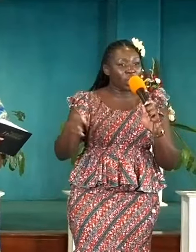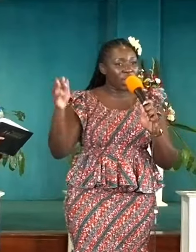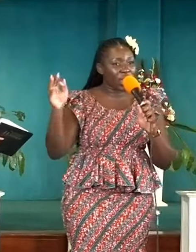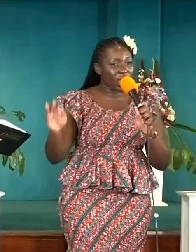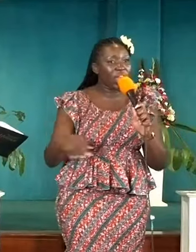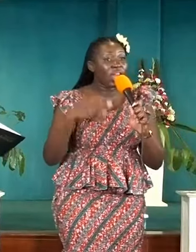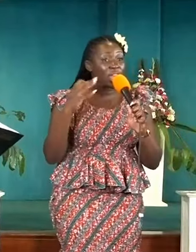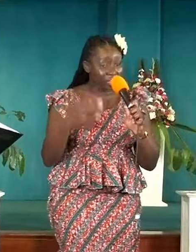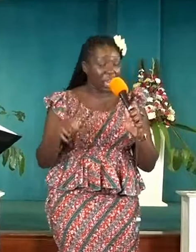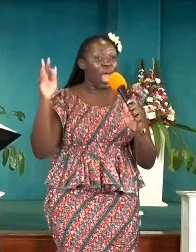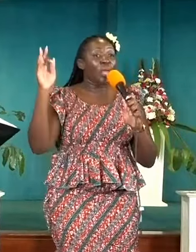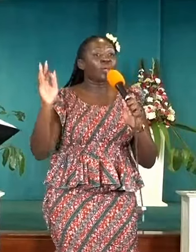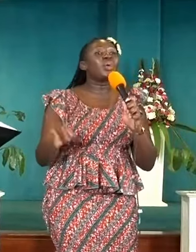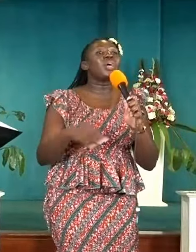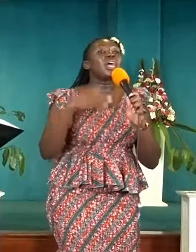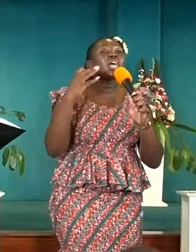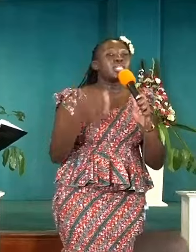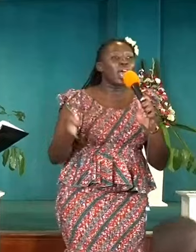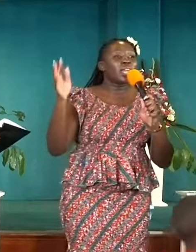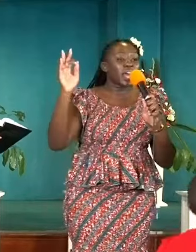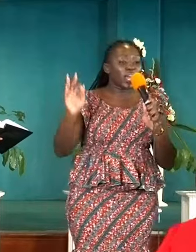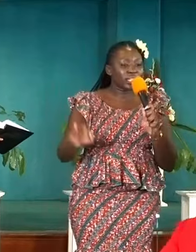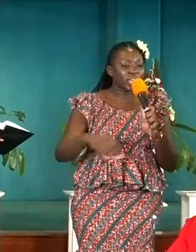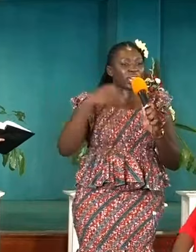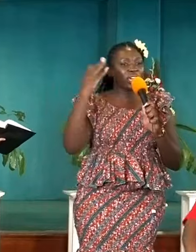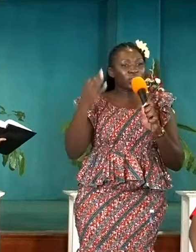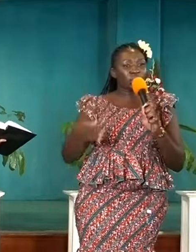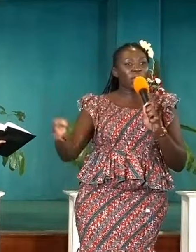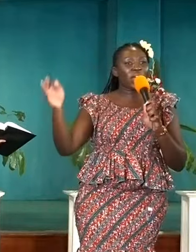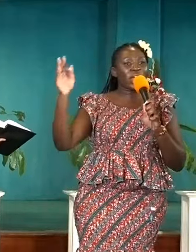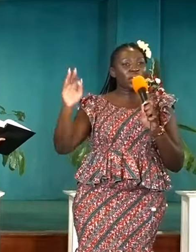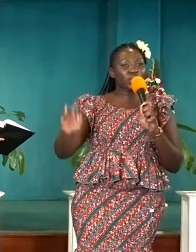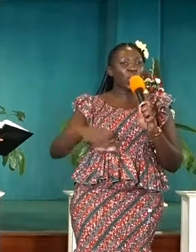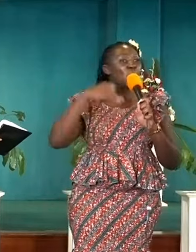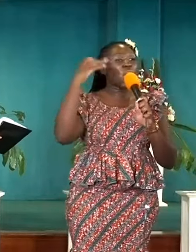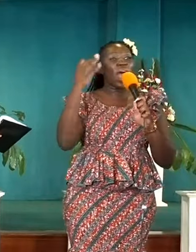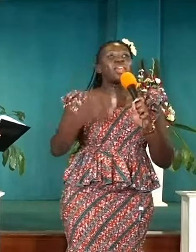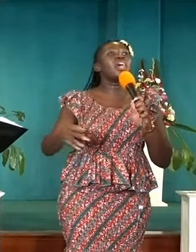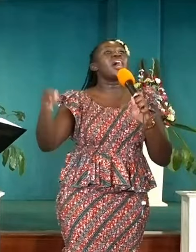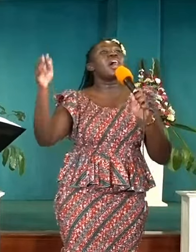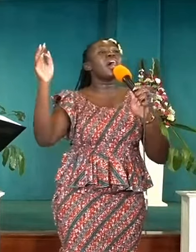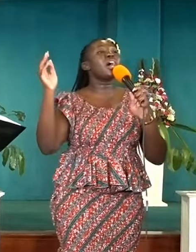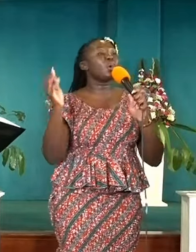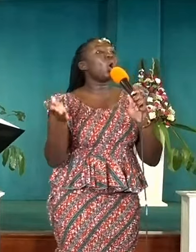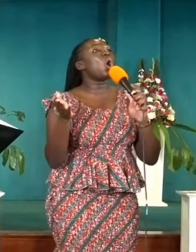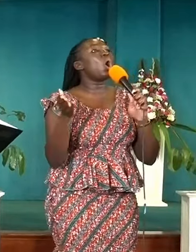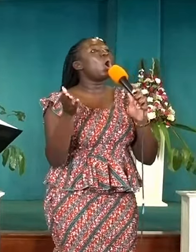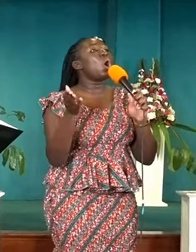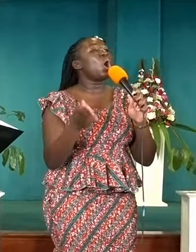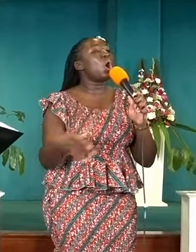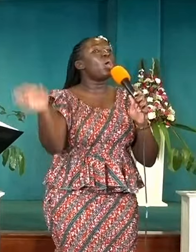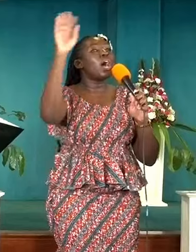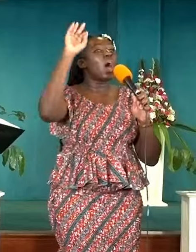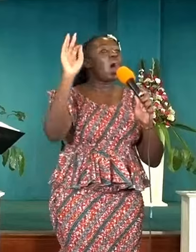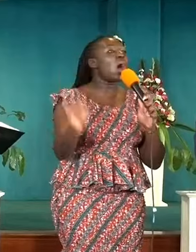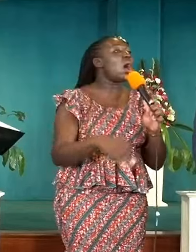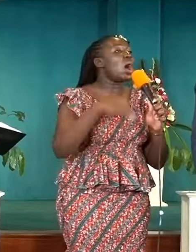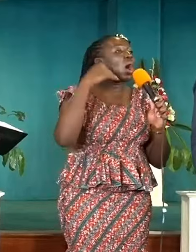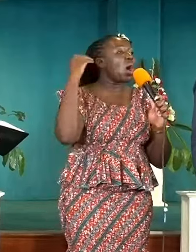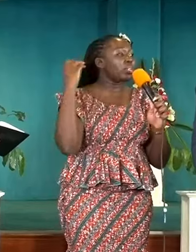God's grace, grace that is greater than